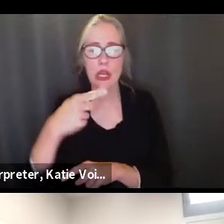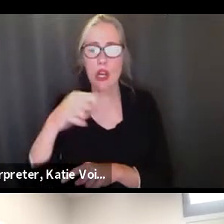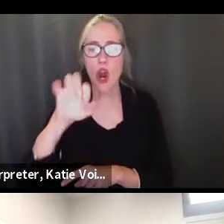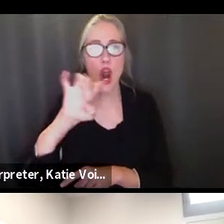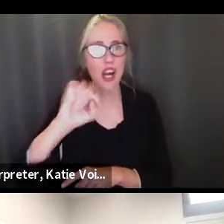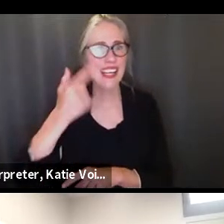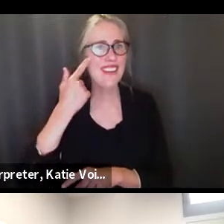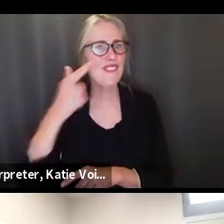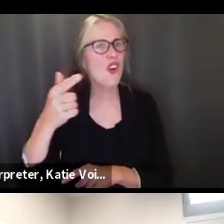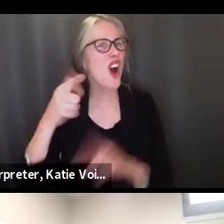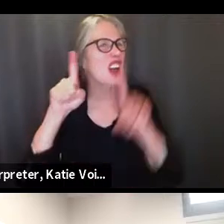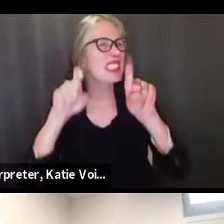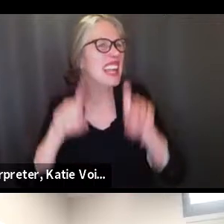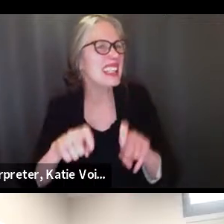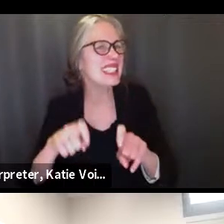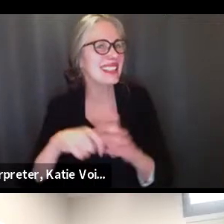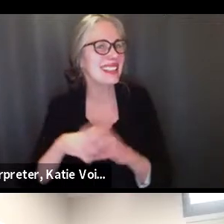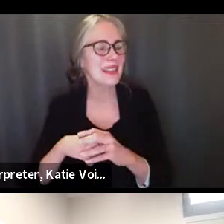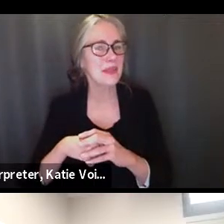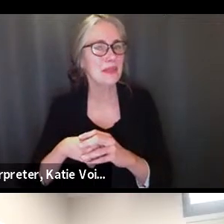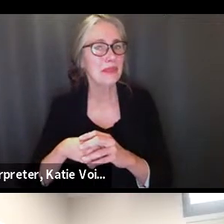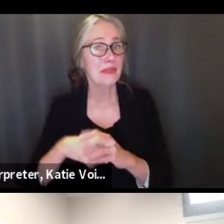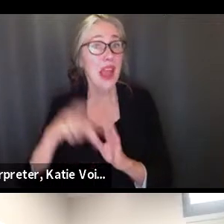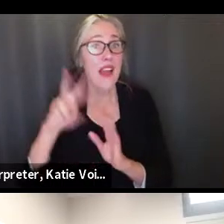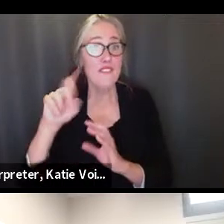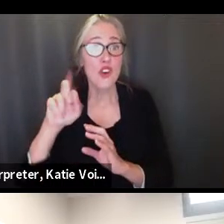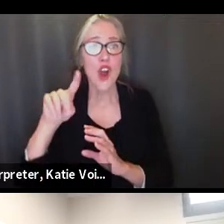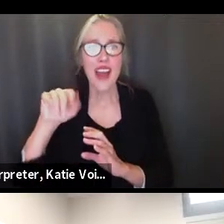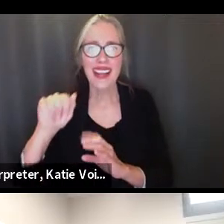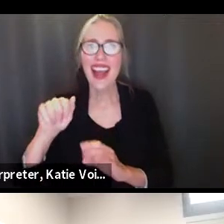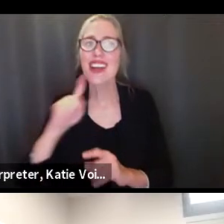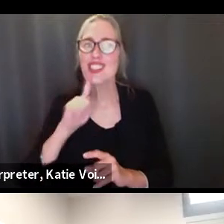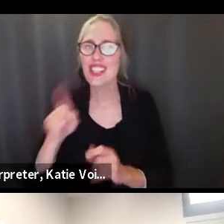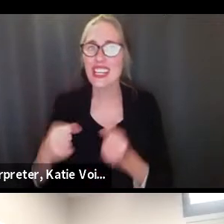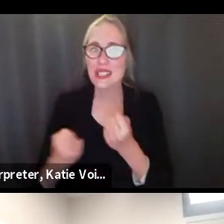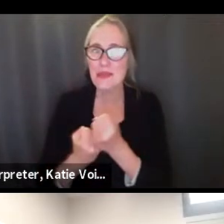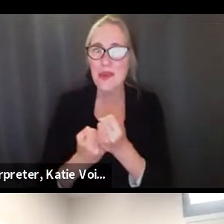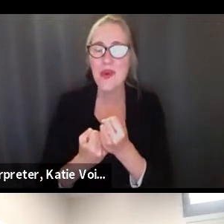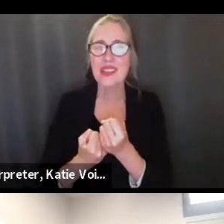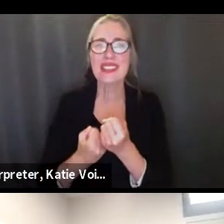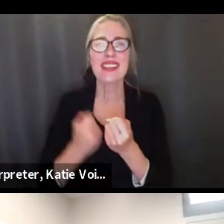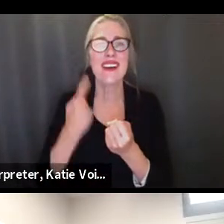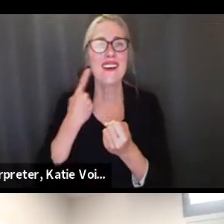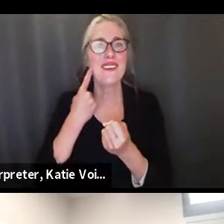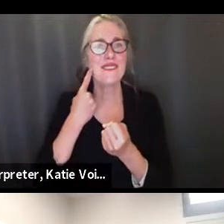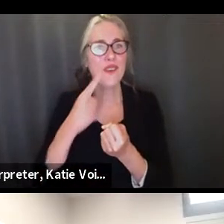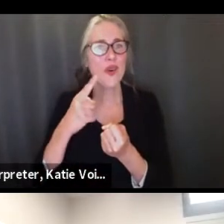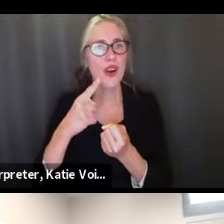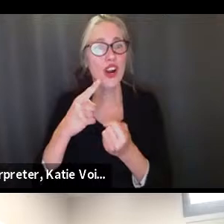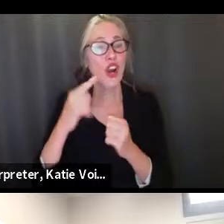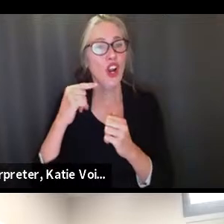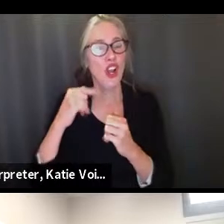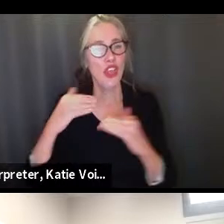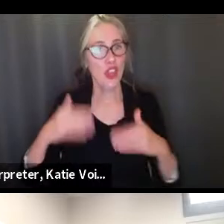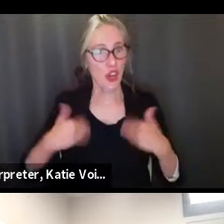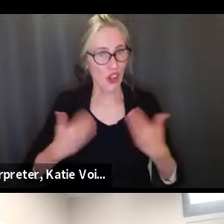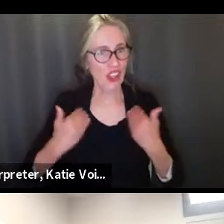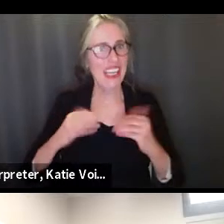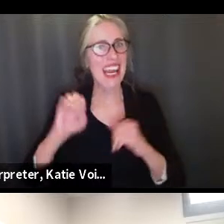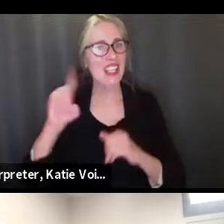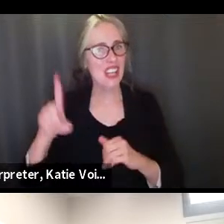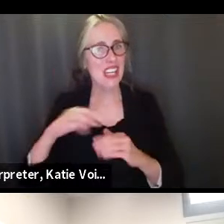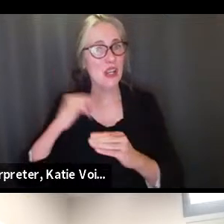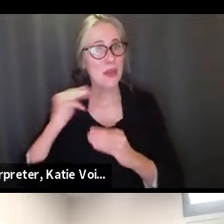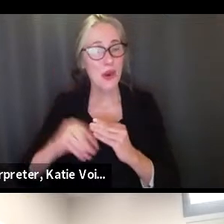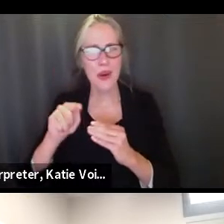a pilot. Veronica is a big advocate and supporter for our early ed education program. So it's a